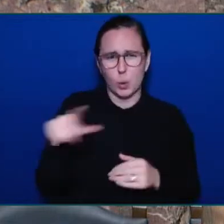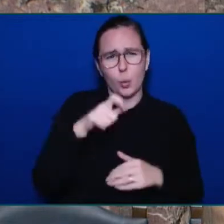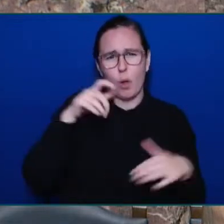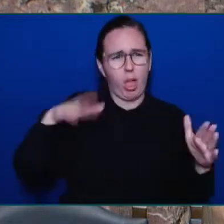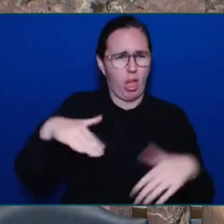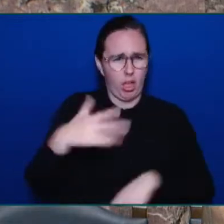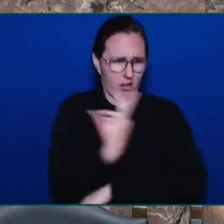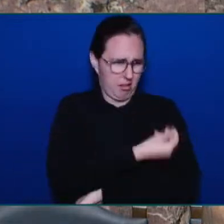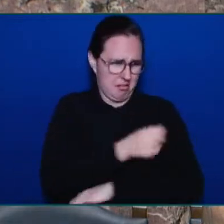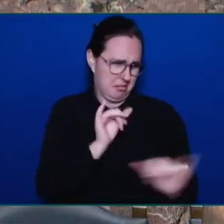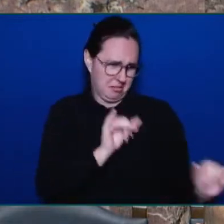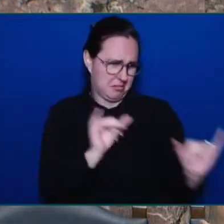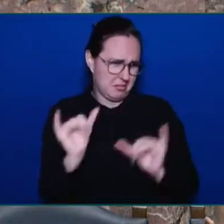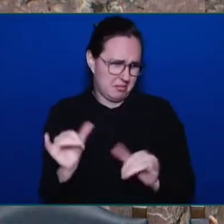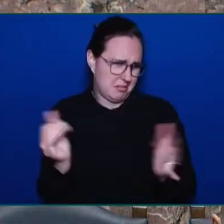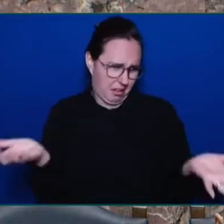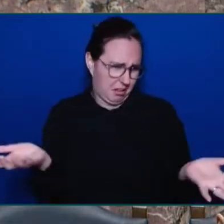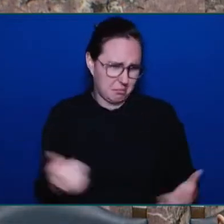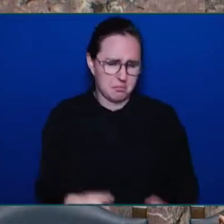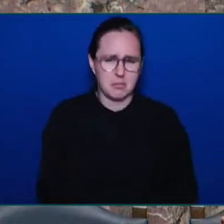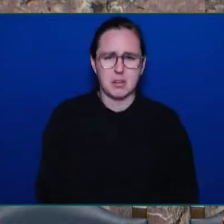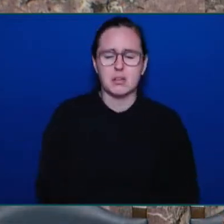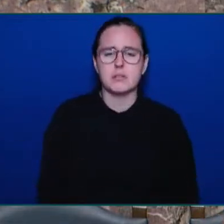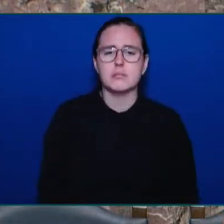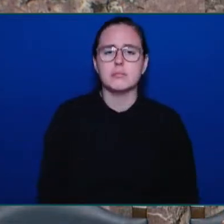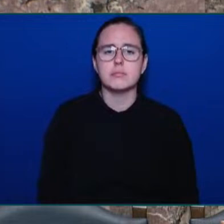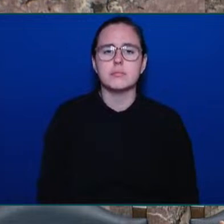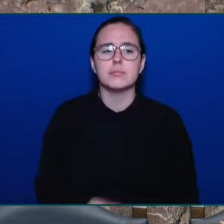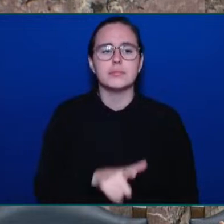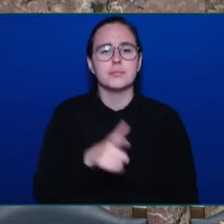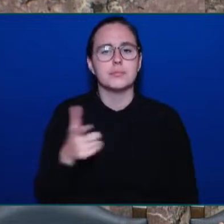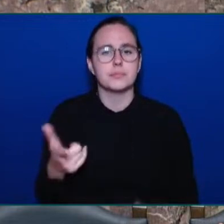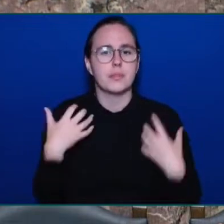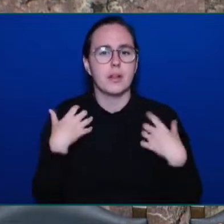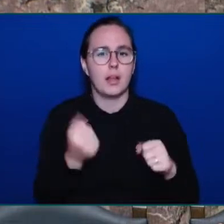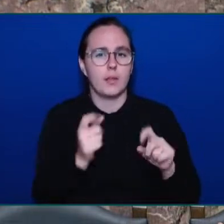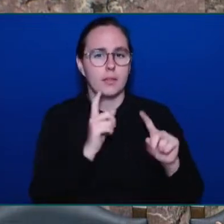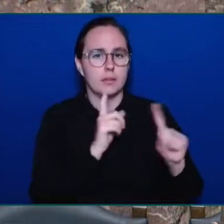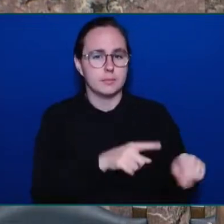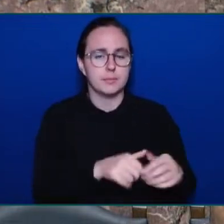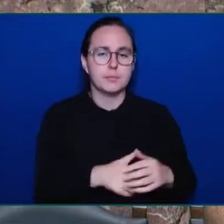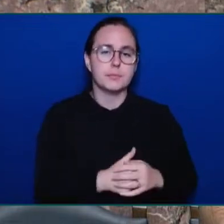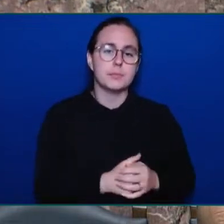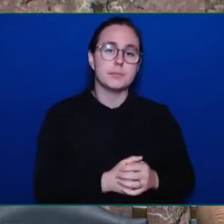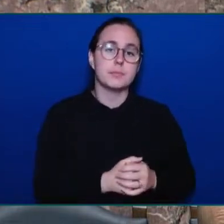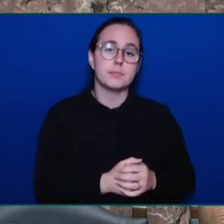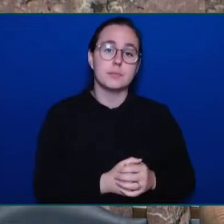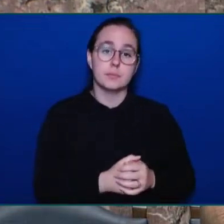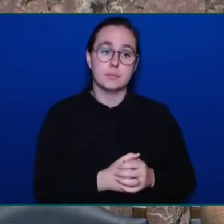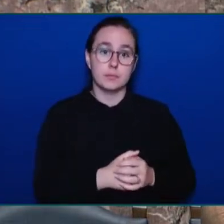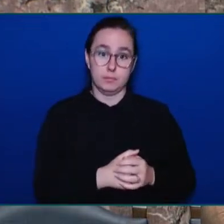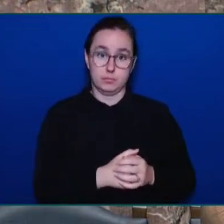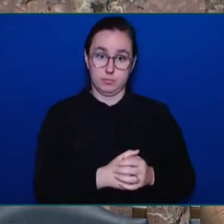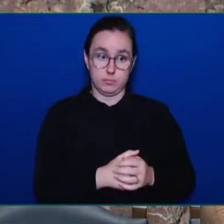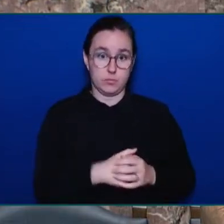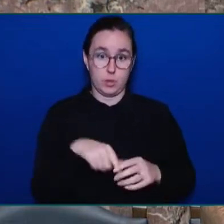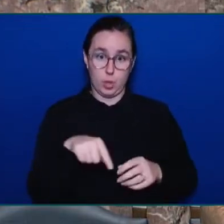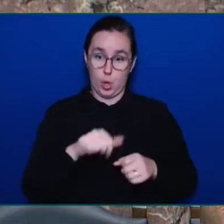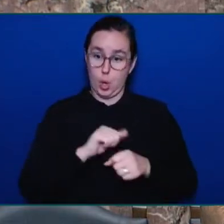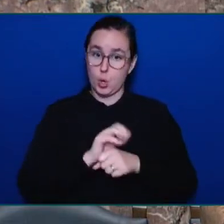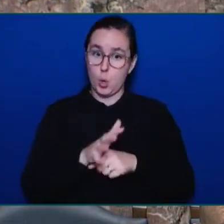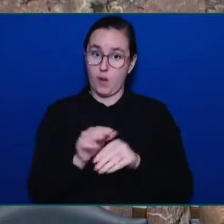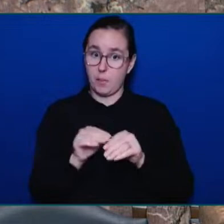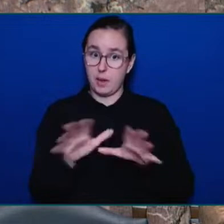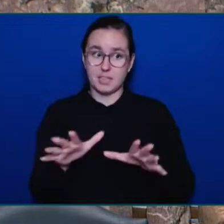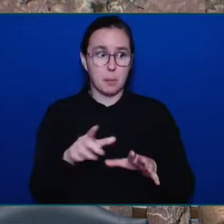responding to the COVID-19 pandemic, we rely on the science. And on issues of vaccination, we rely on public health. The order